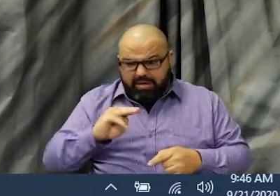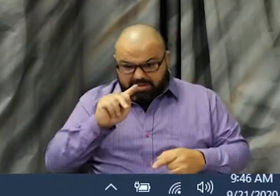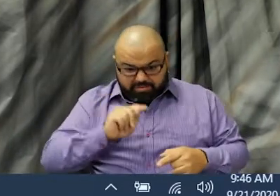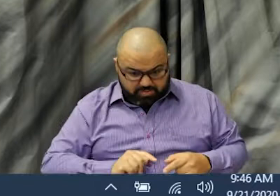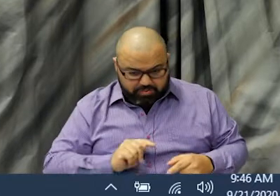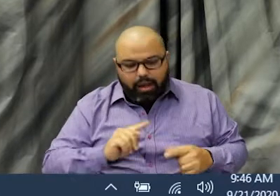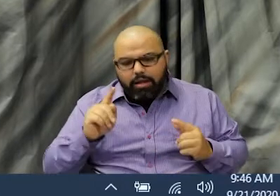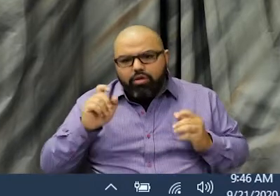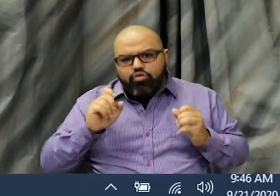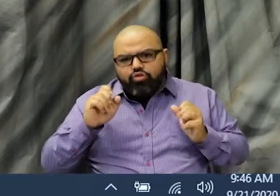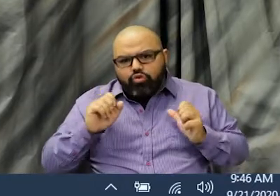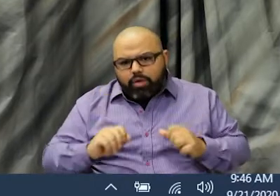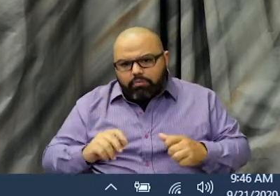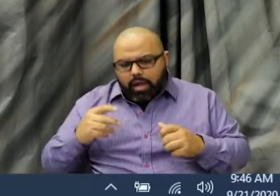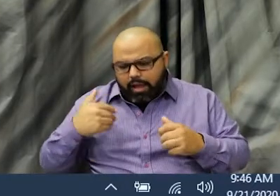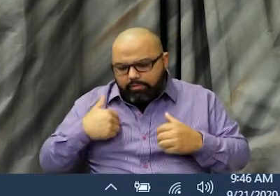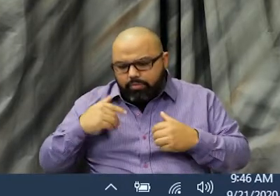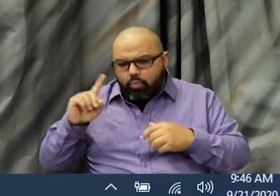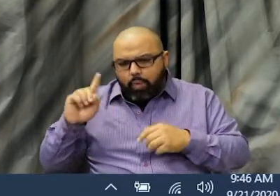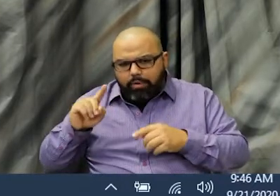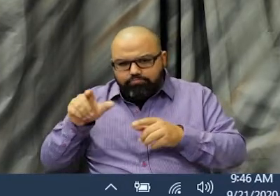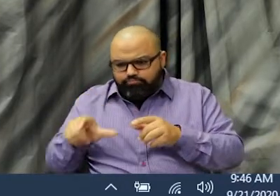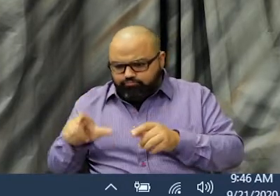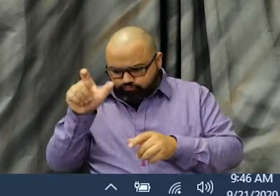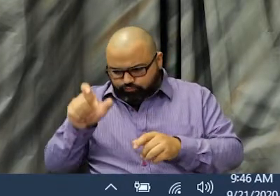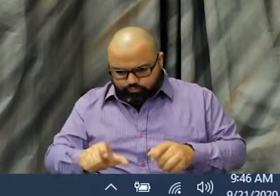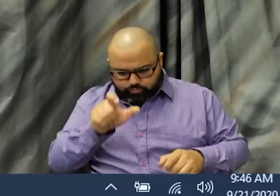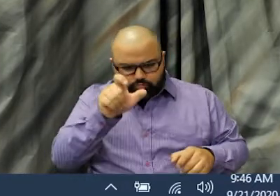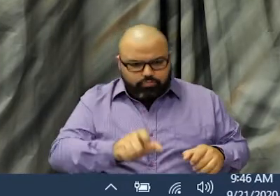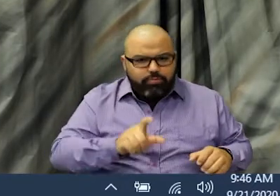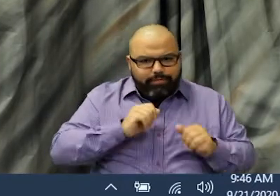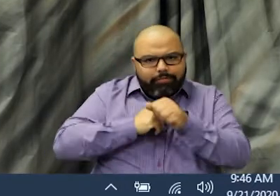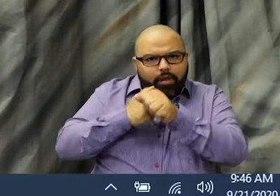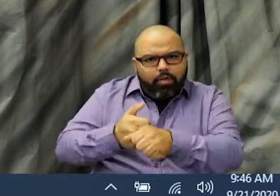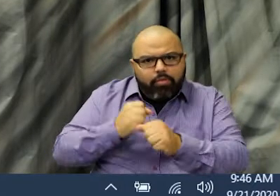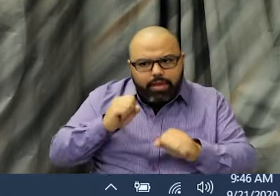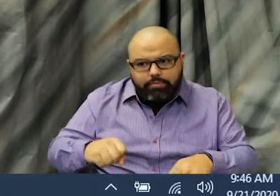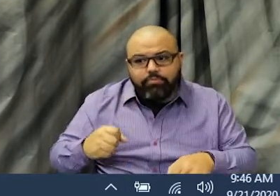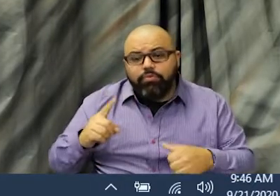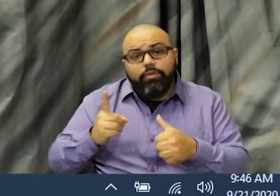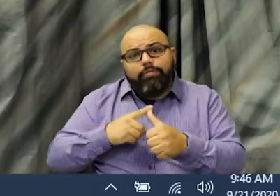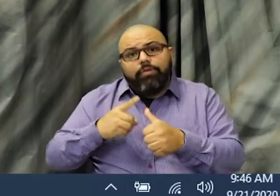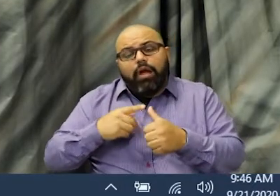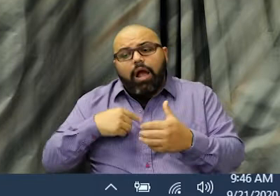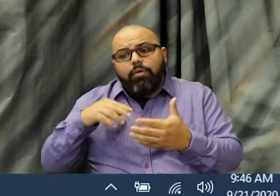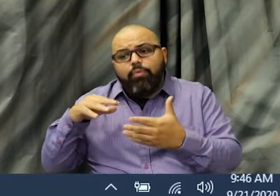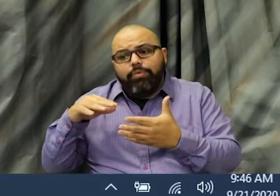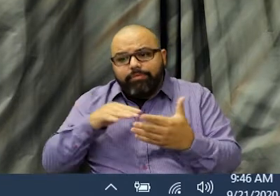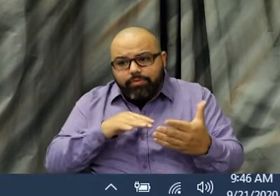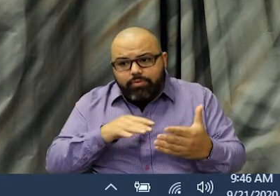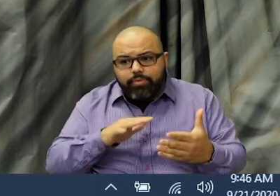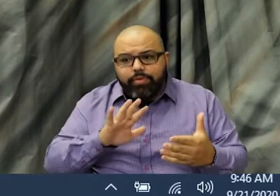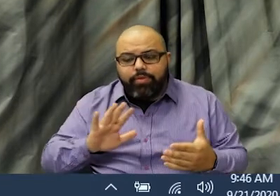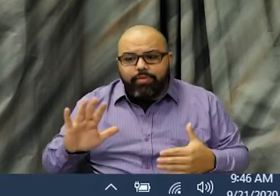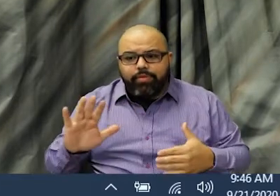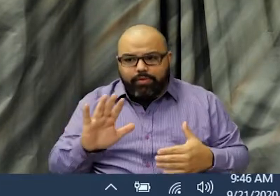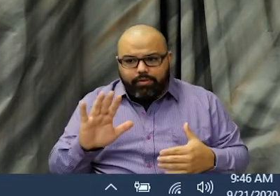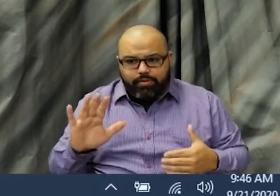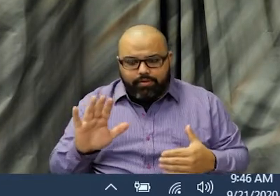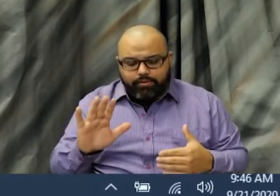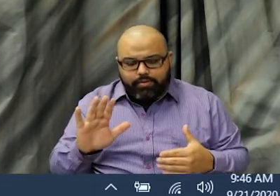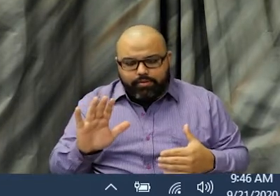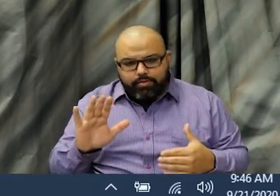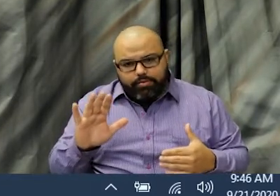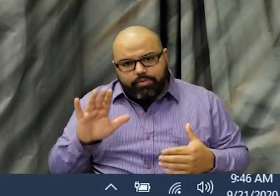is, then you can find what your assignment is for the day. So the first thing that I go over with them, I review their